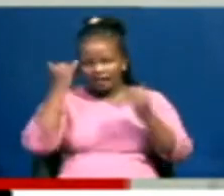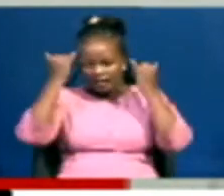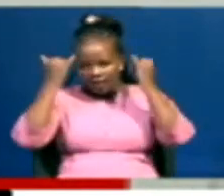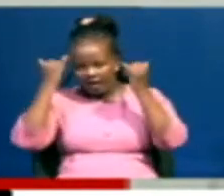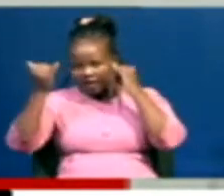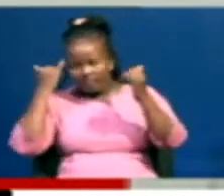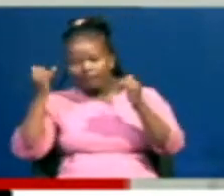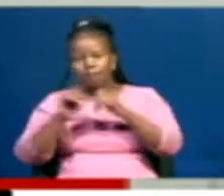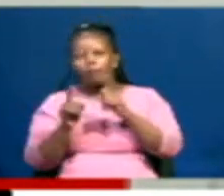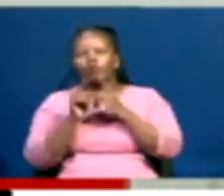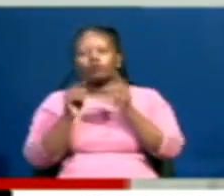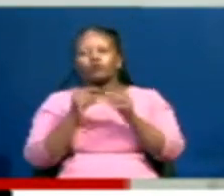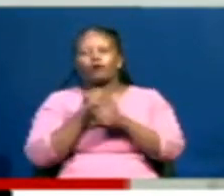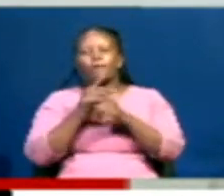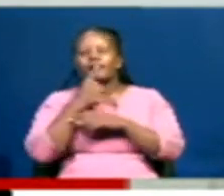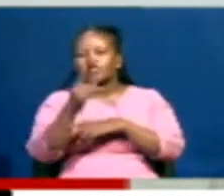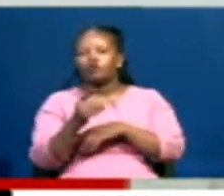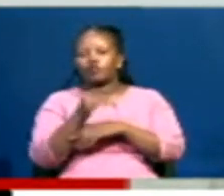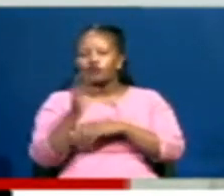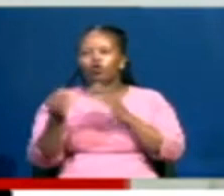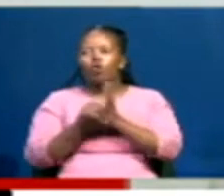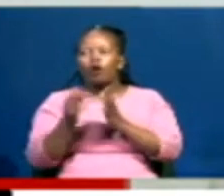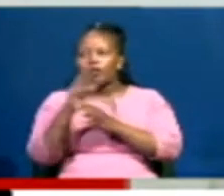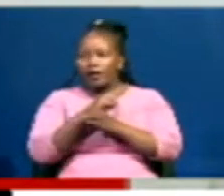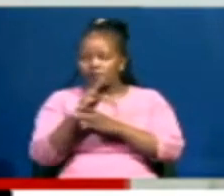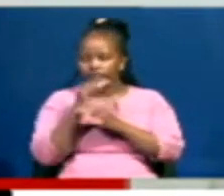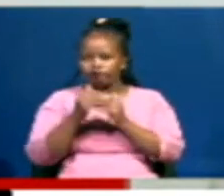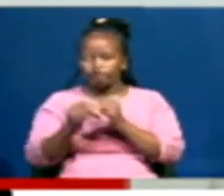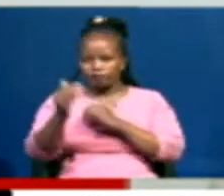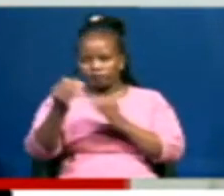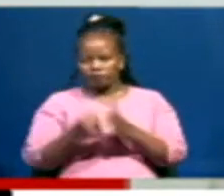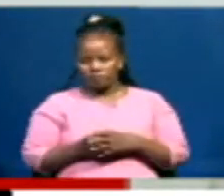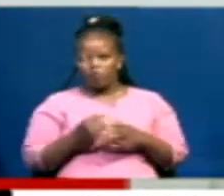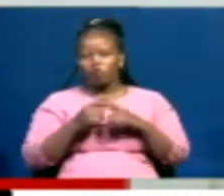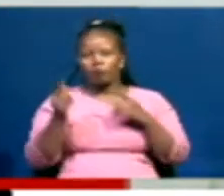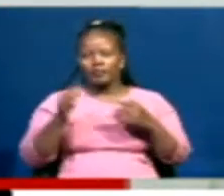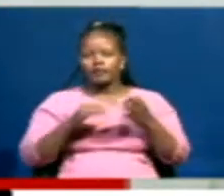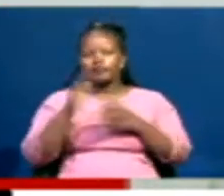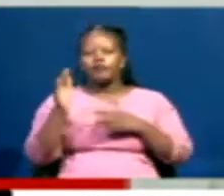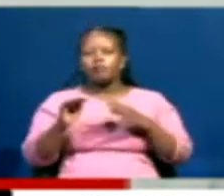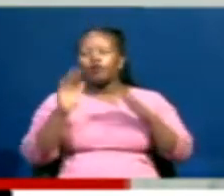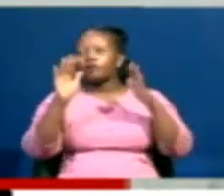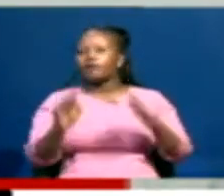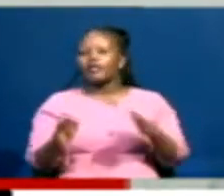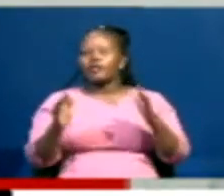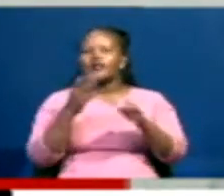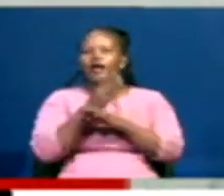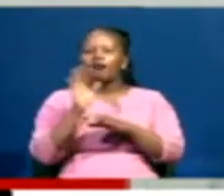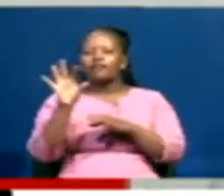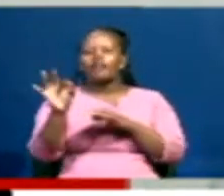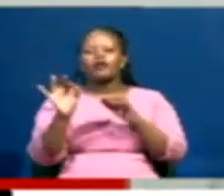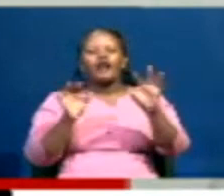copyrights, you know, right there from that level. But more important is, so what next after identifying these